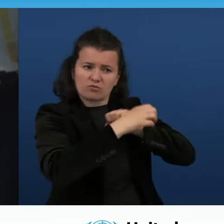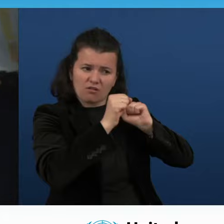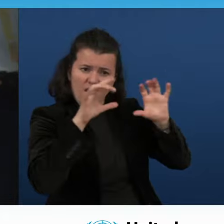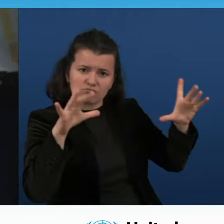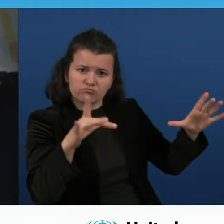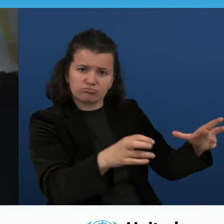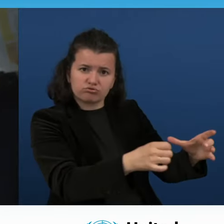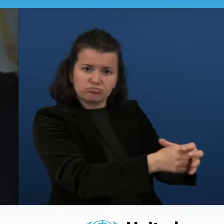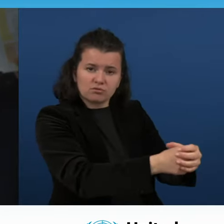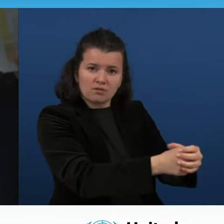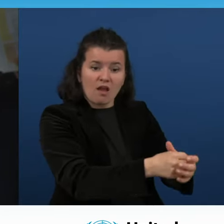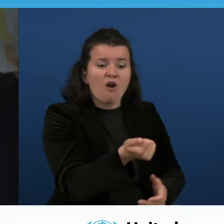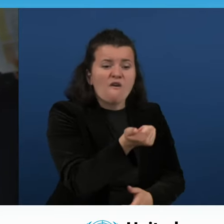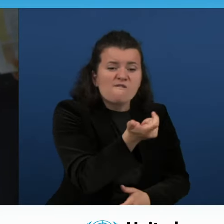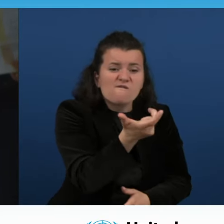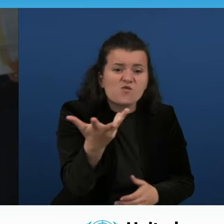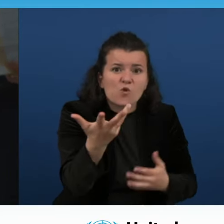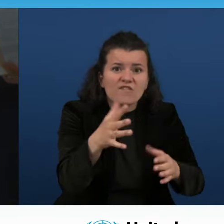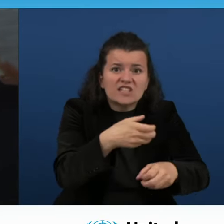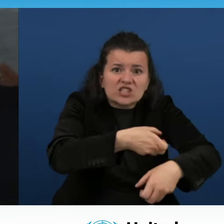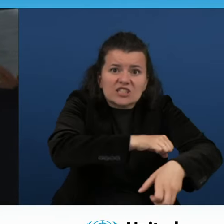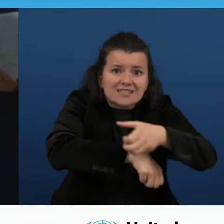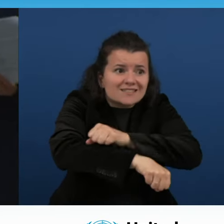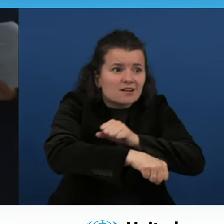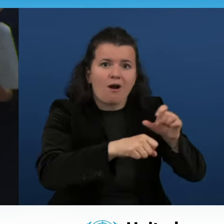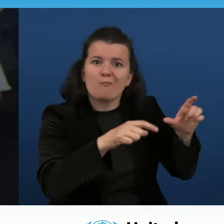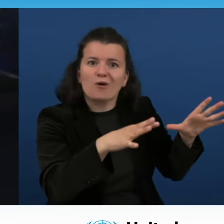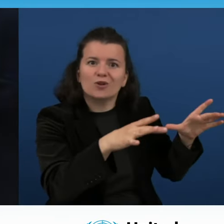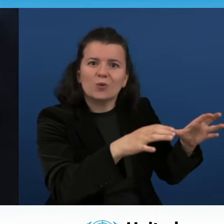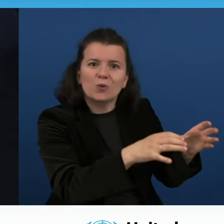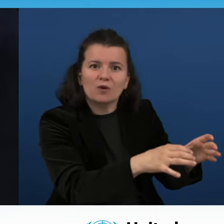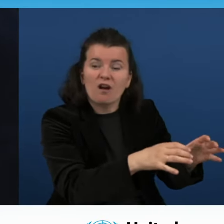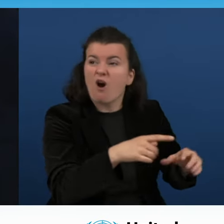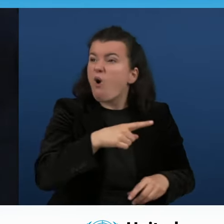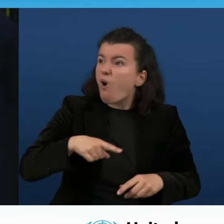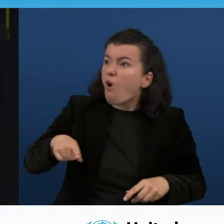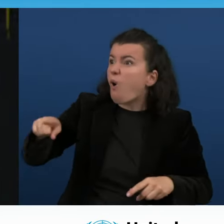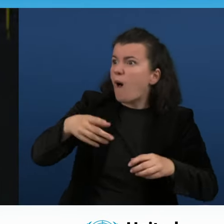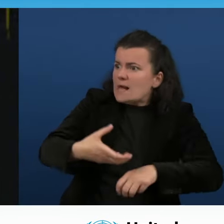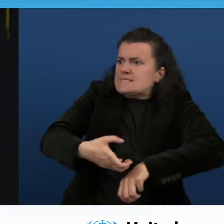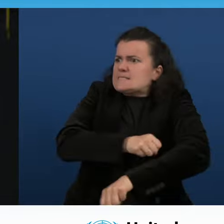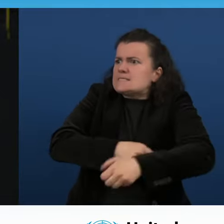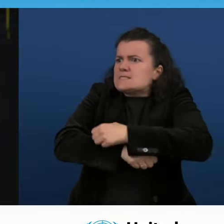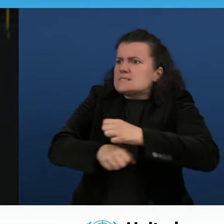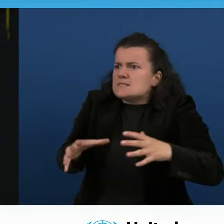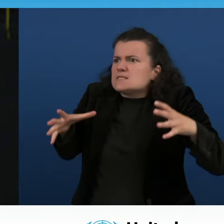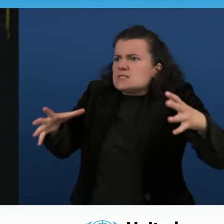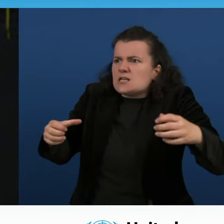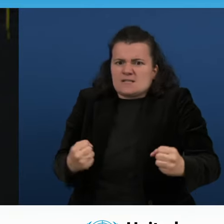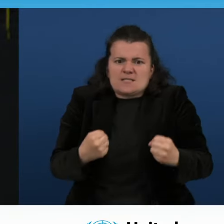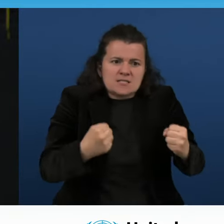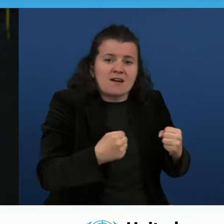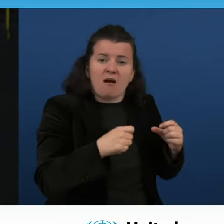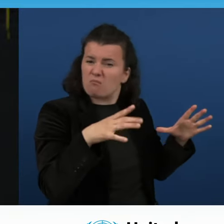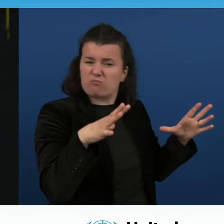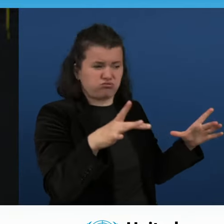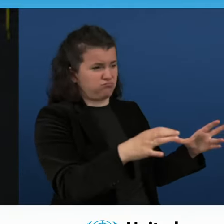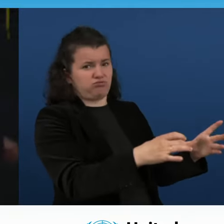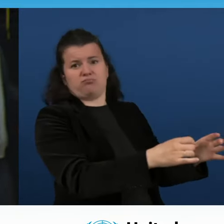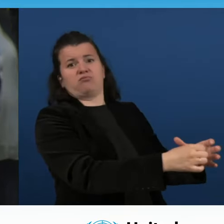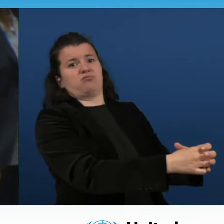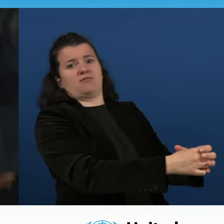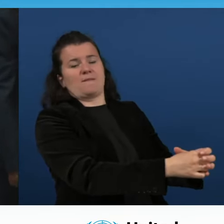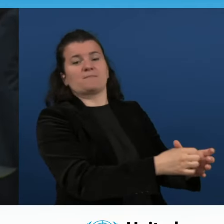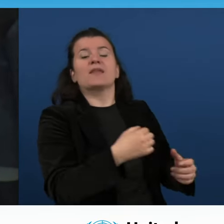together. Through Birke, we have engaged stakeholders, catalyzed actions, and we aim to reach 1 million girls